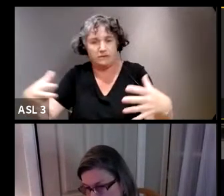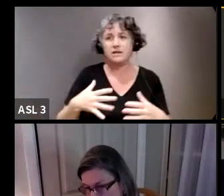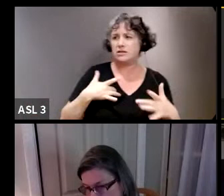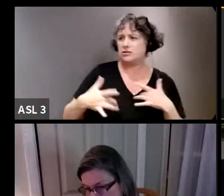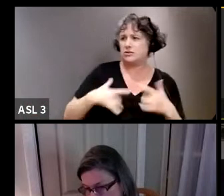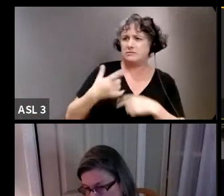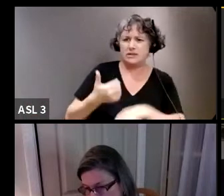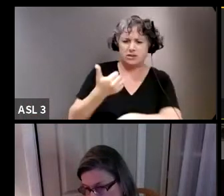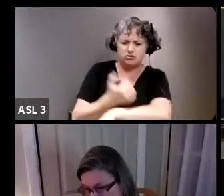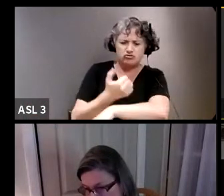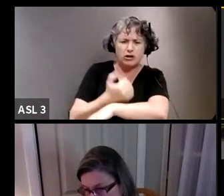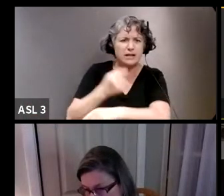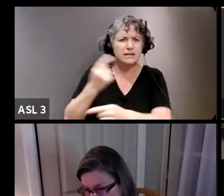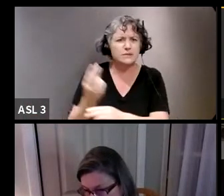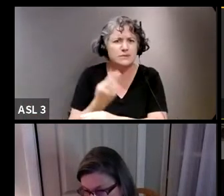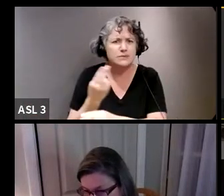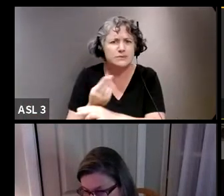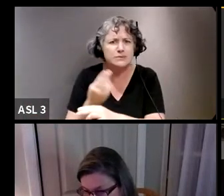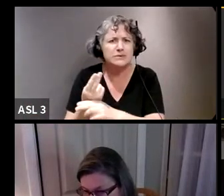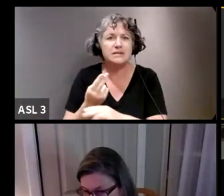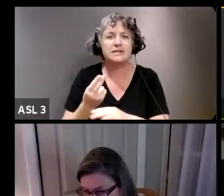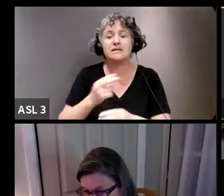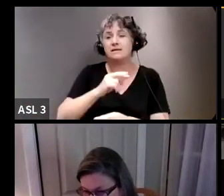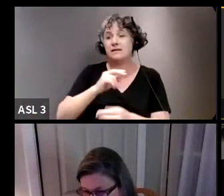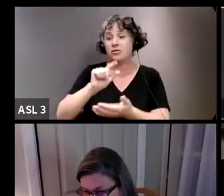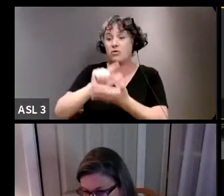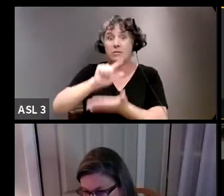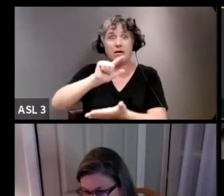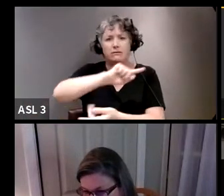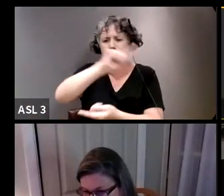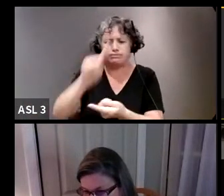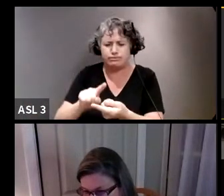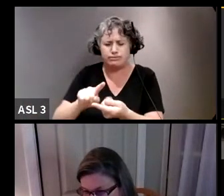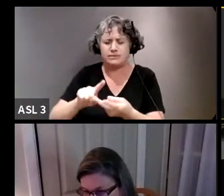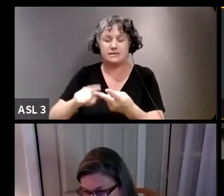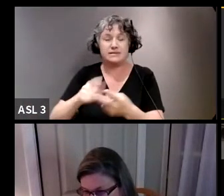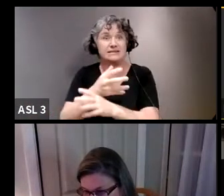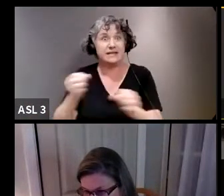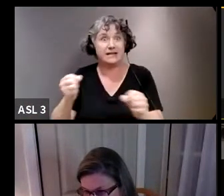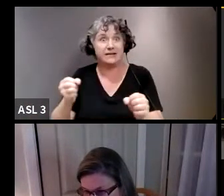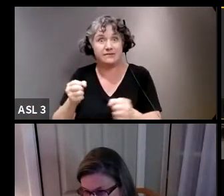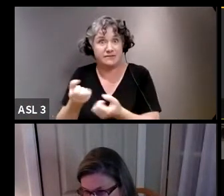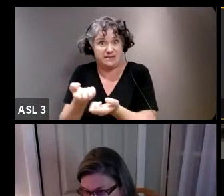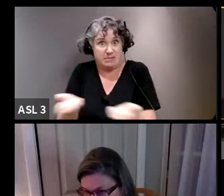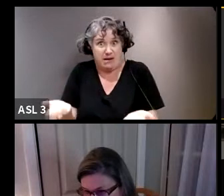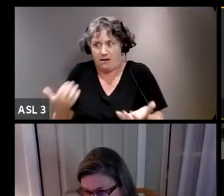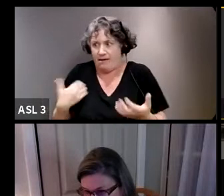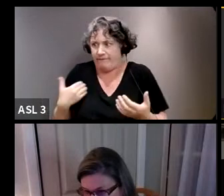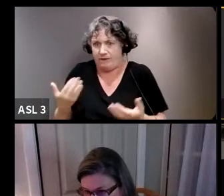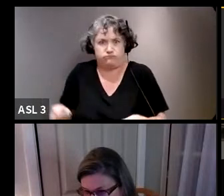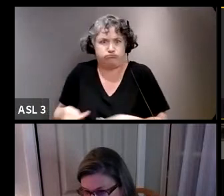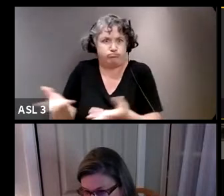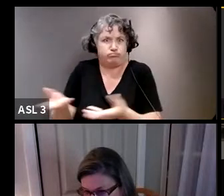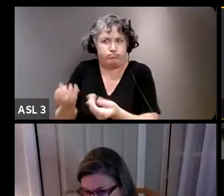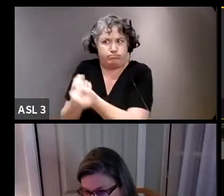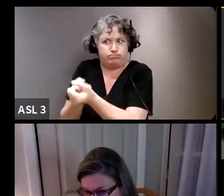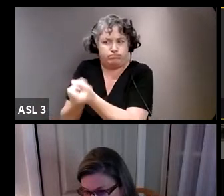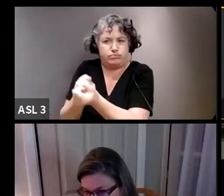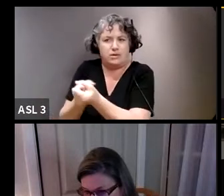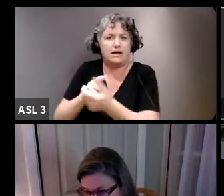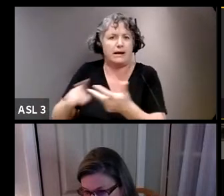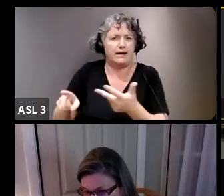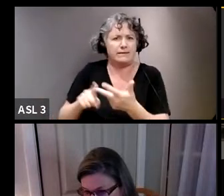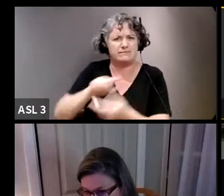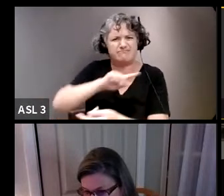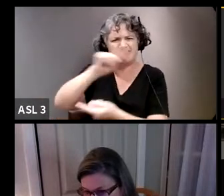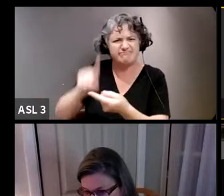not calling for decriminalization safe supply and harm reduction residents concerned about traffic should ask themselves what additional benefits does